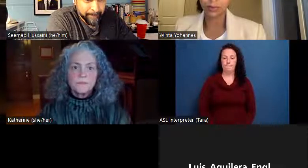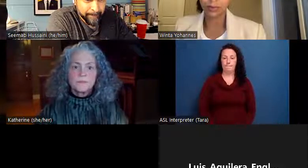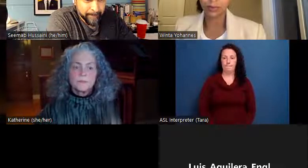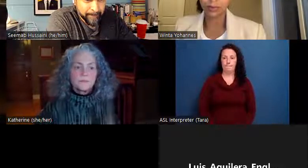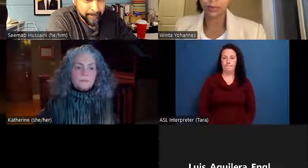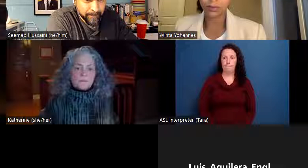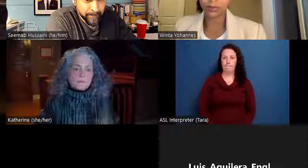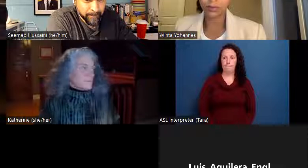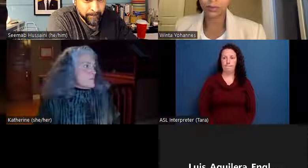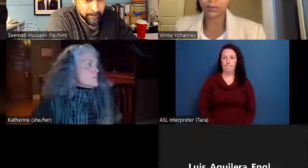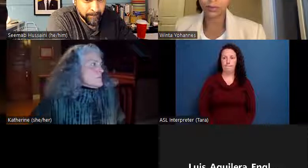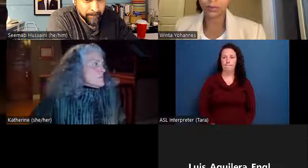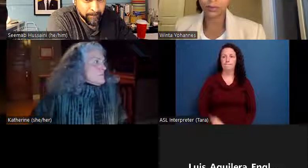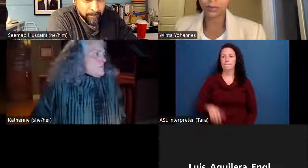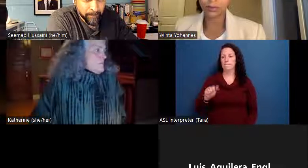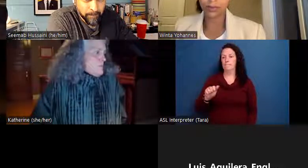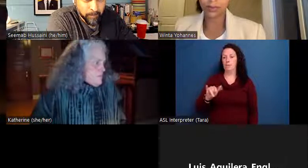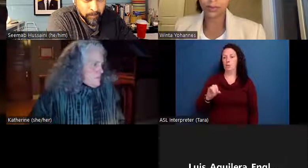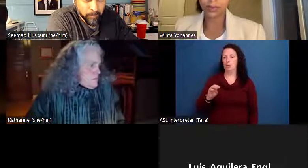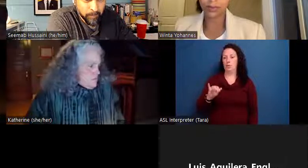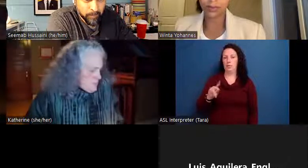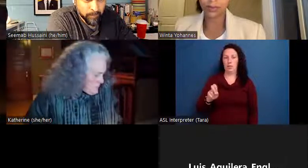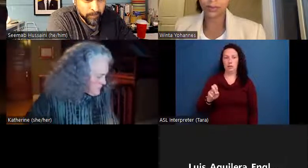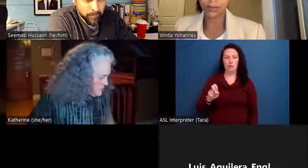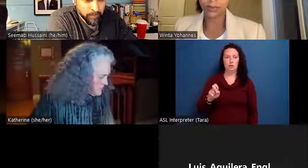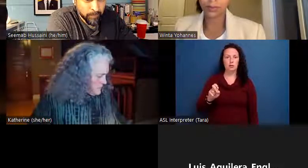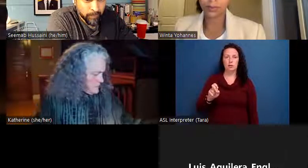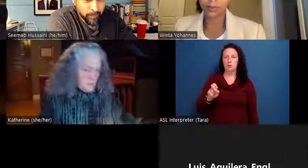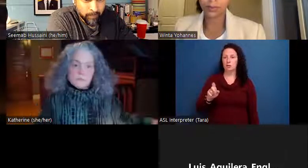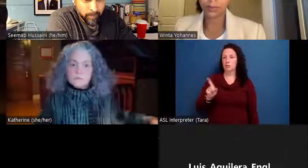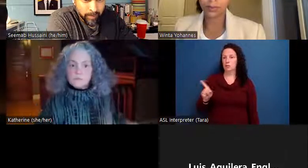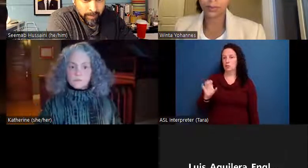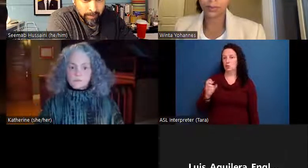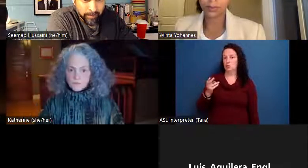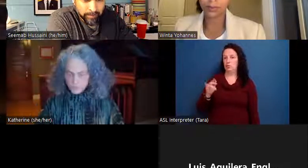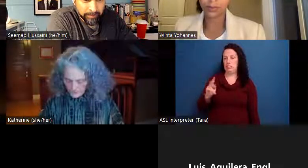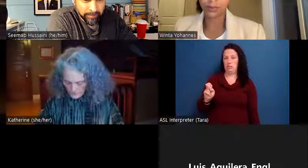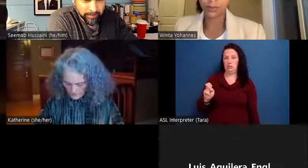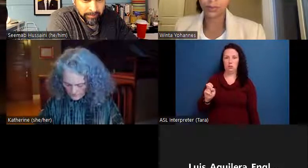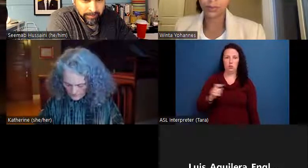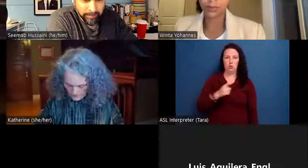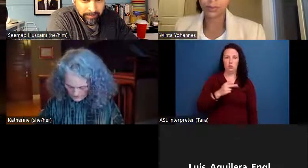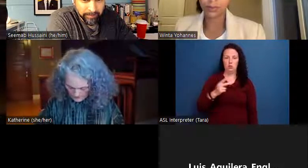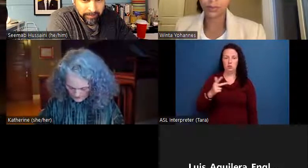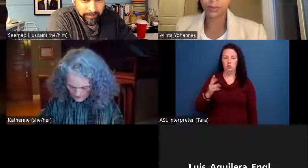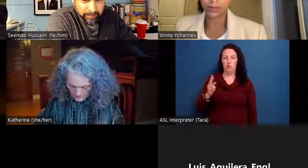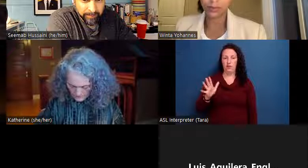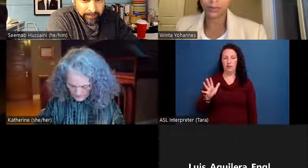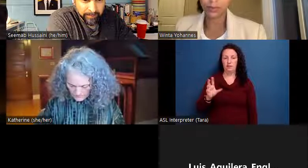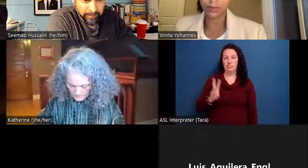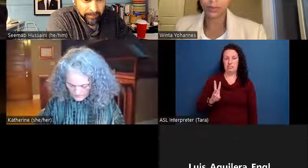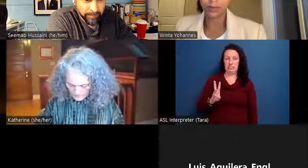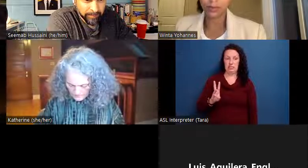I believe I do. Christine? Yeah, there are six. 1, 2, 3, 4, 5, mm-hmm. six. Mm-hmm.